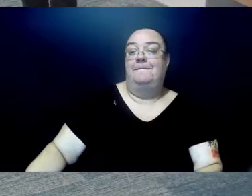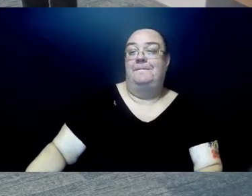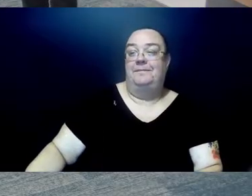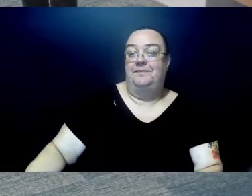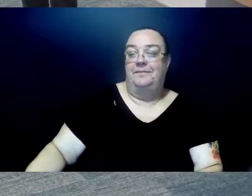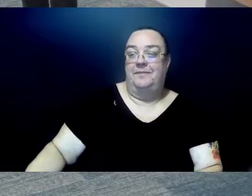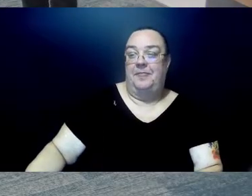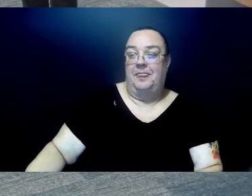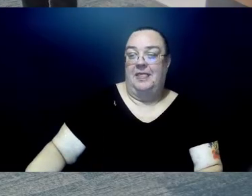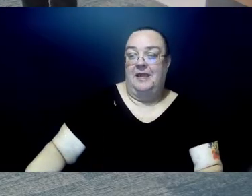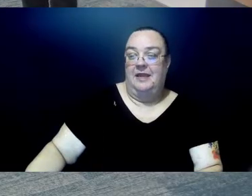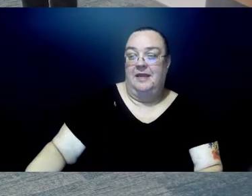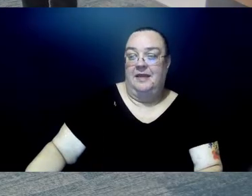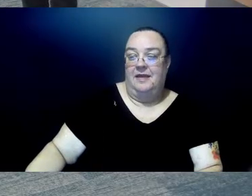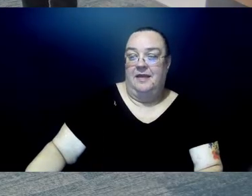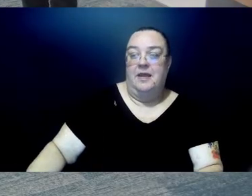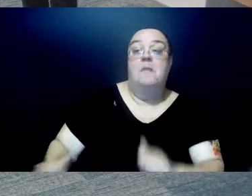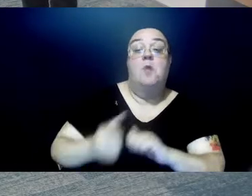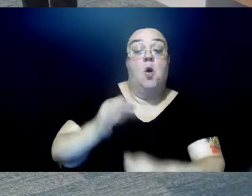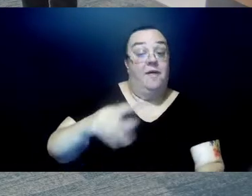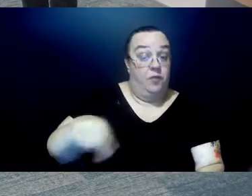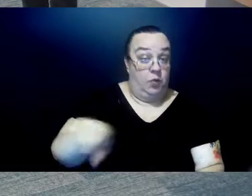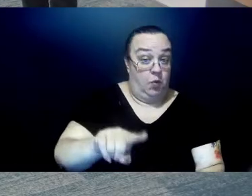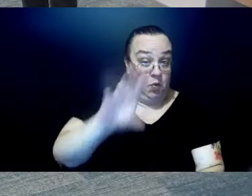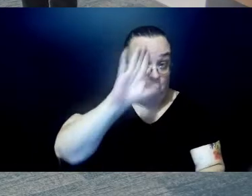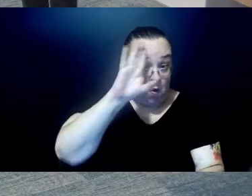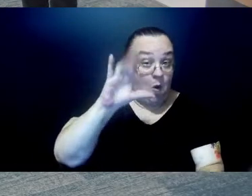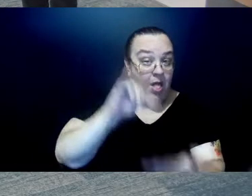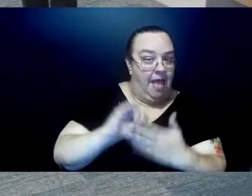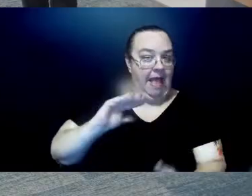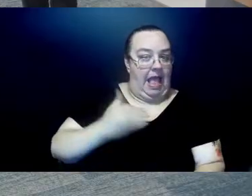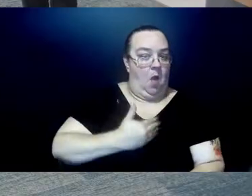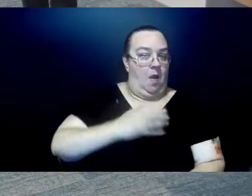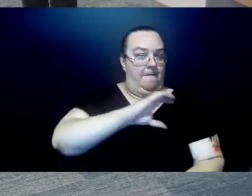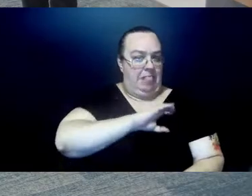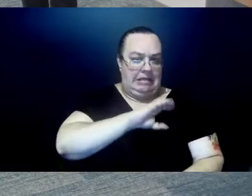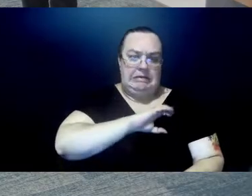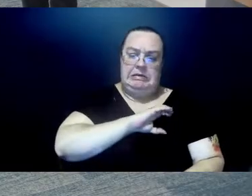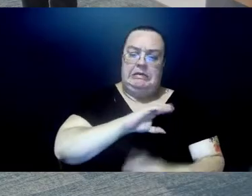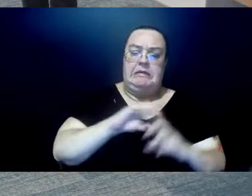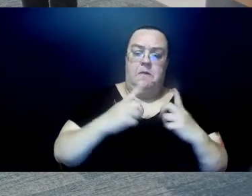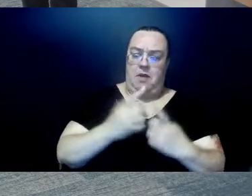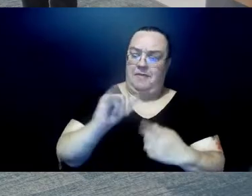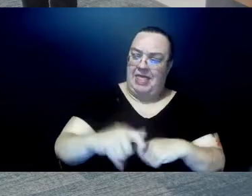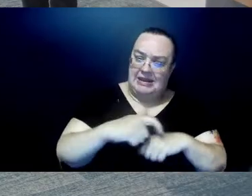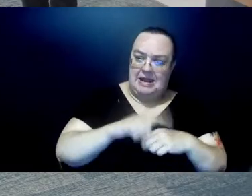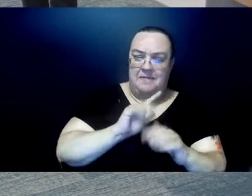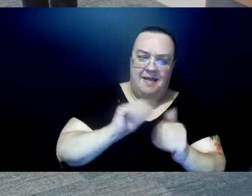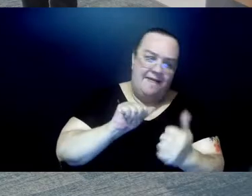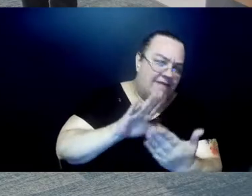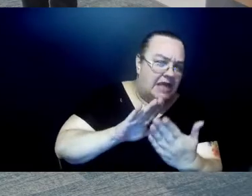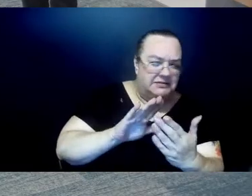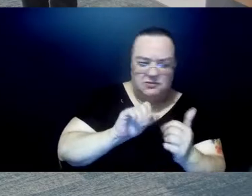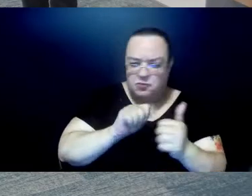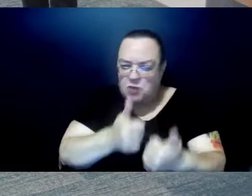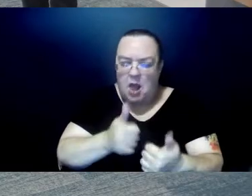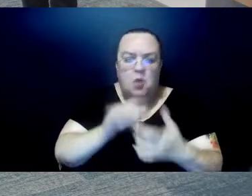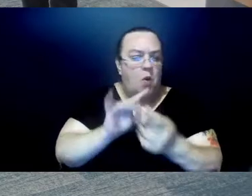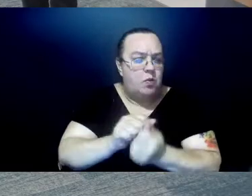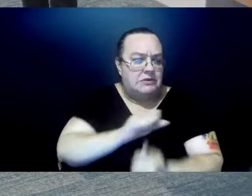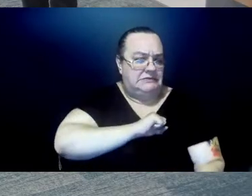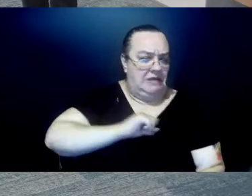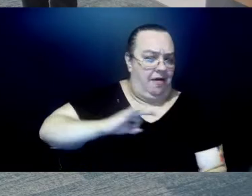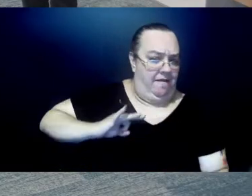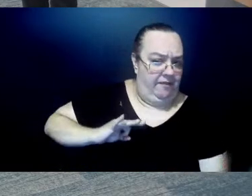most of you know that our police department was facing some challenges, particularly as it relates to staffing. And